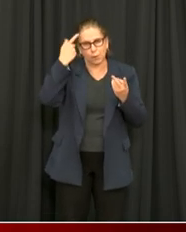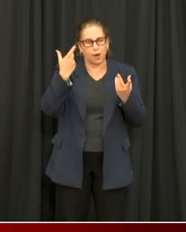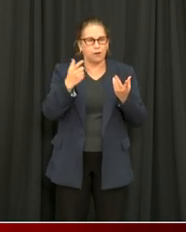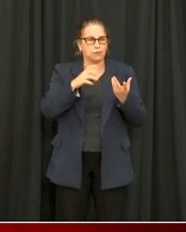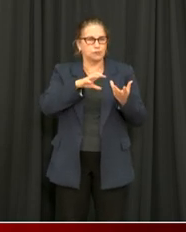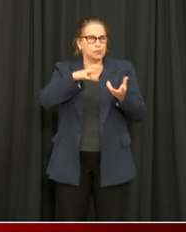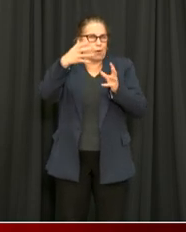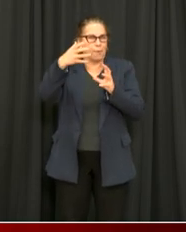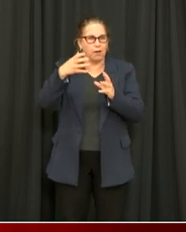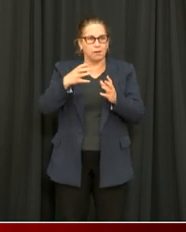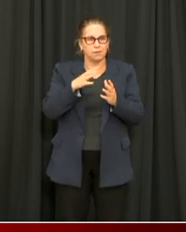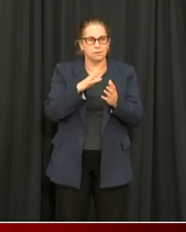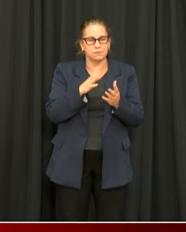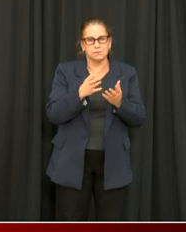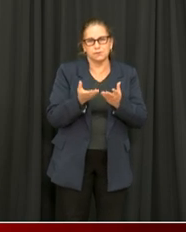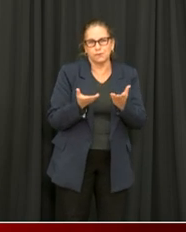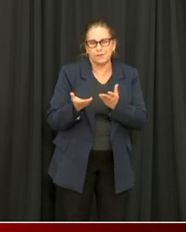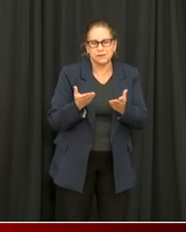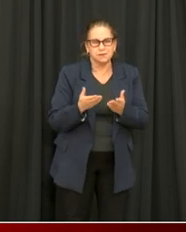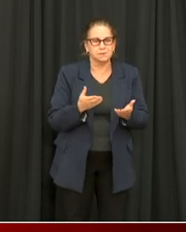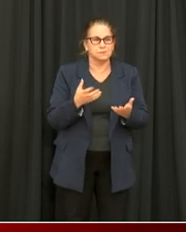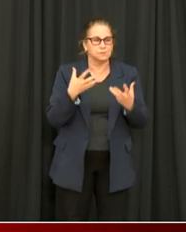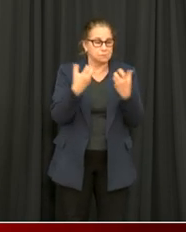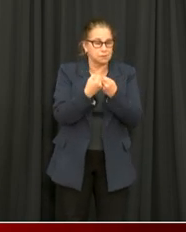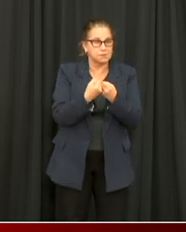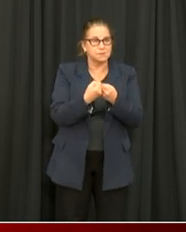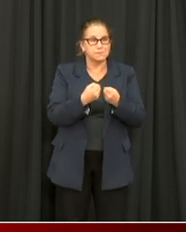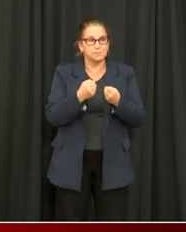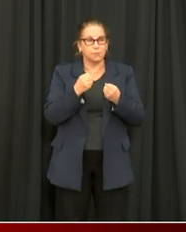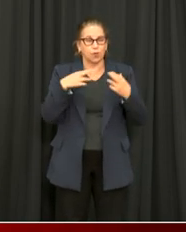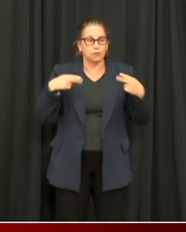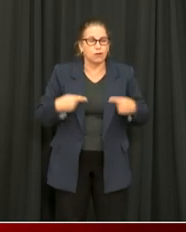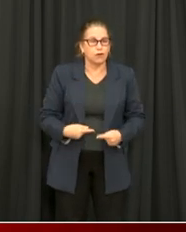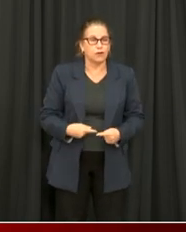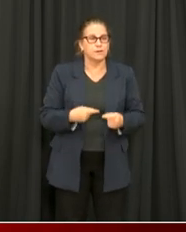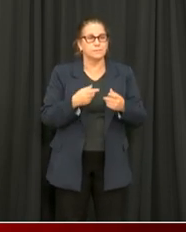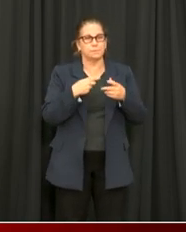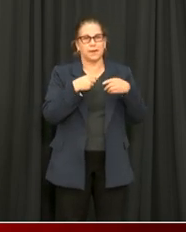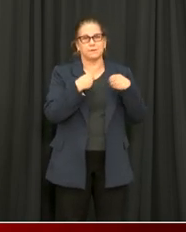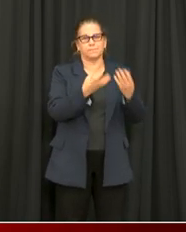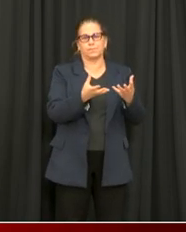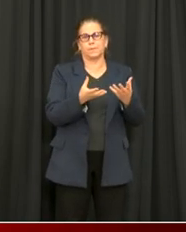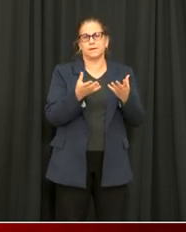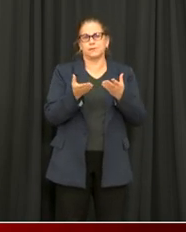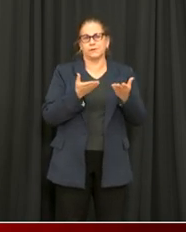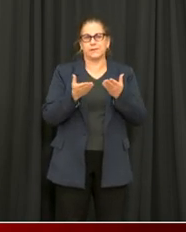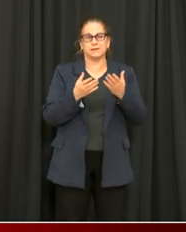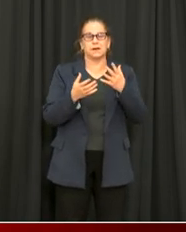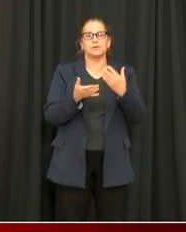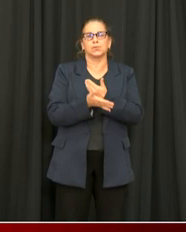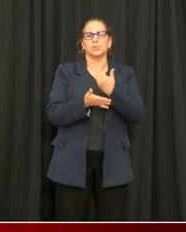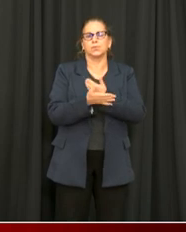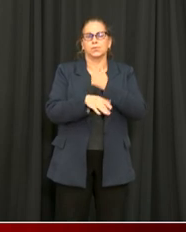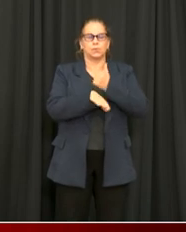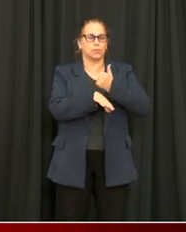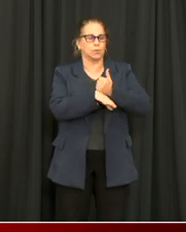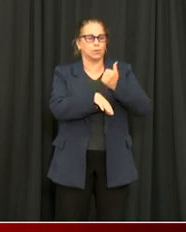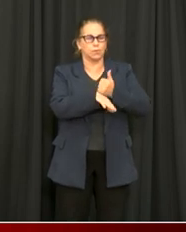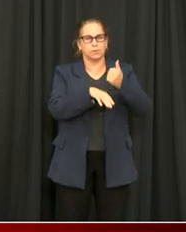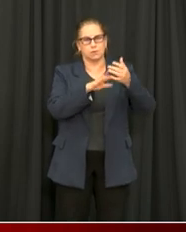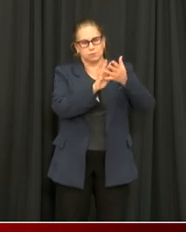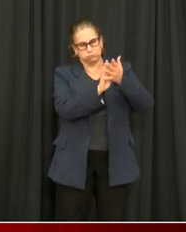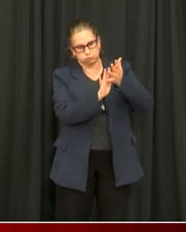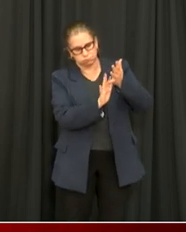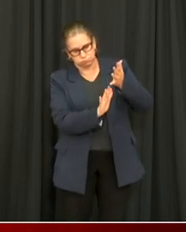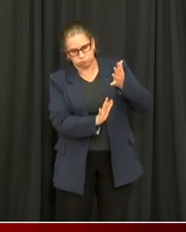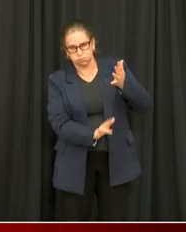we'll be focusing on, where Howard can offer a new set of services to the community. So as